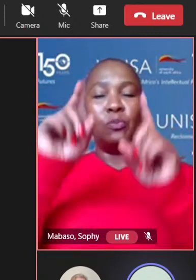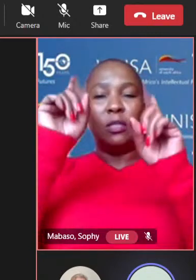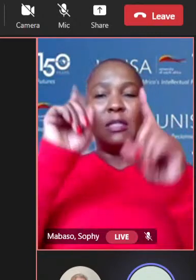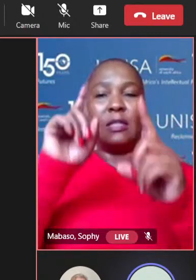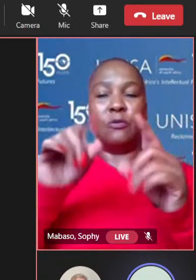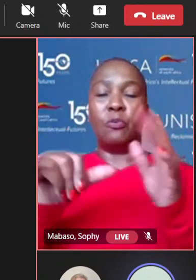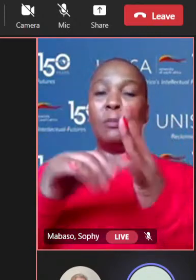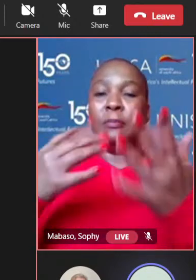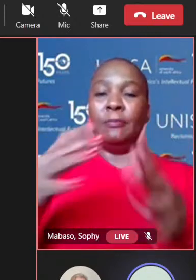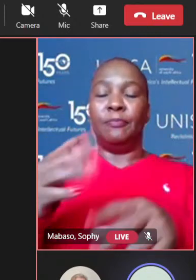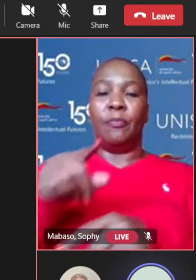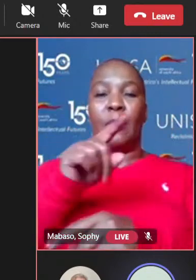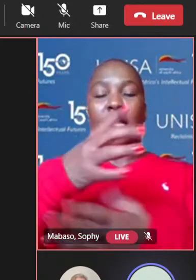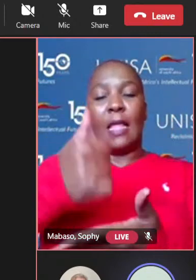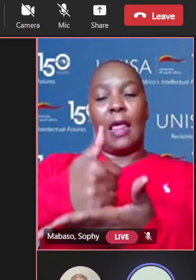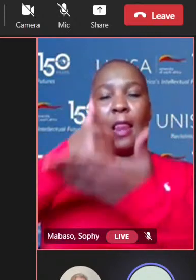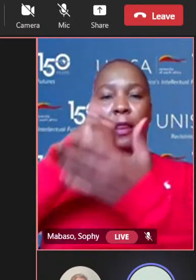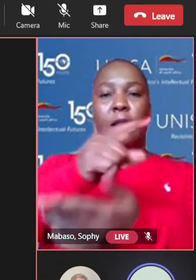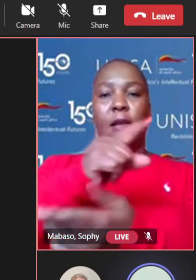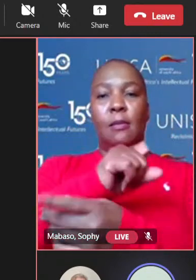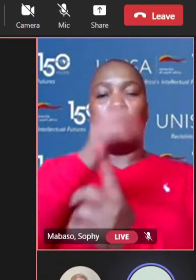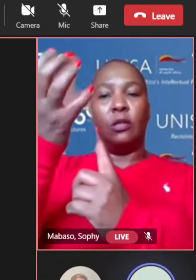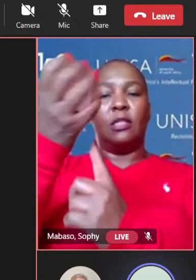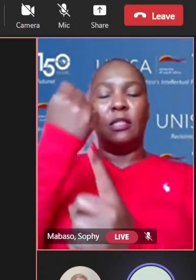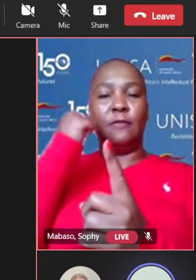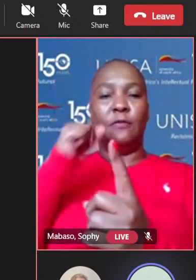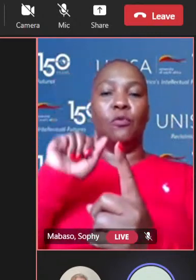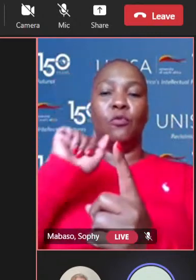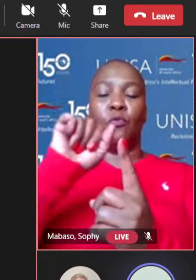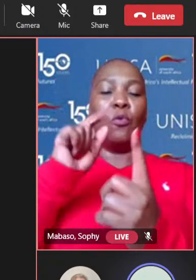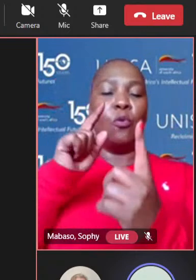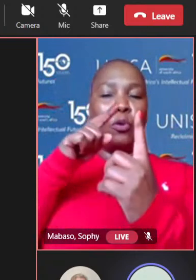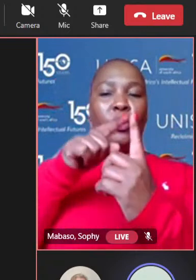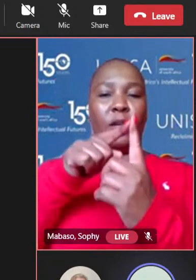help you to achieve your goal. I'll give you to my colleague